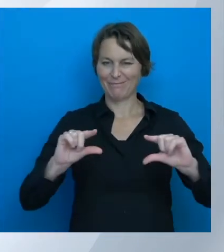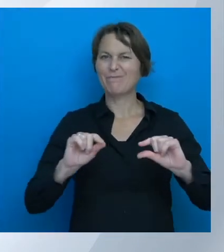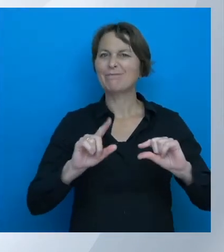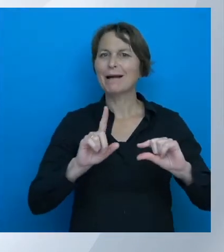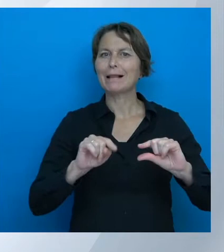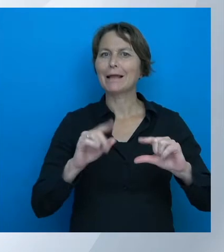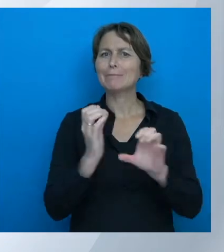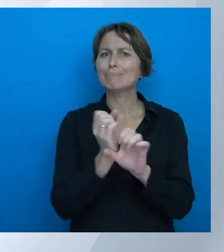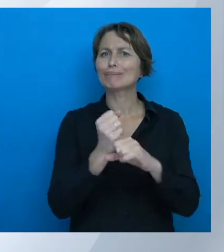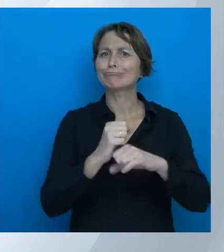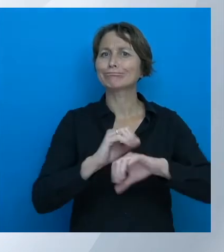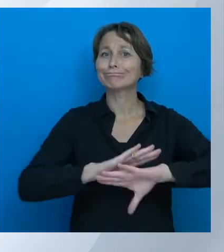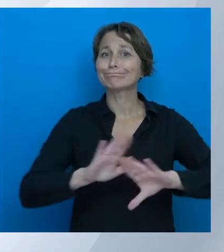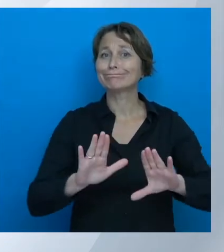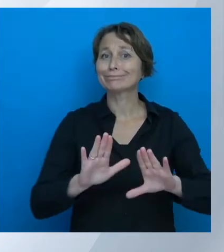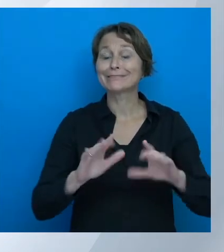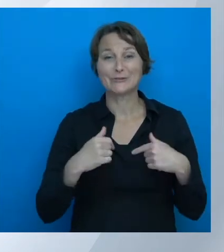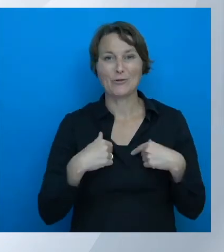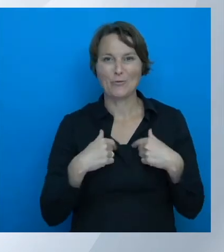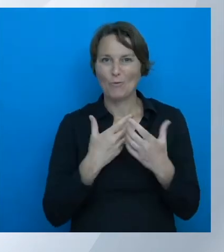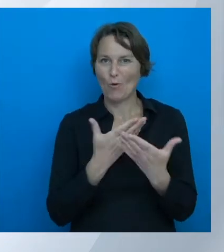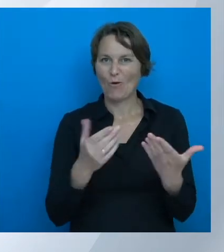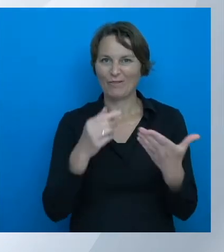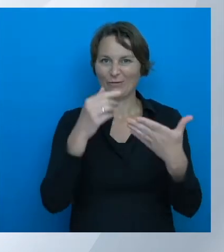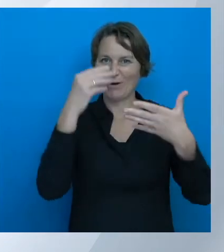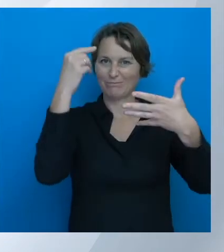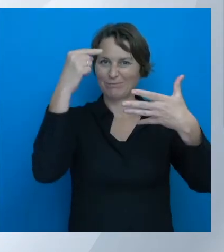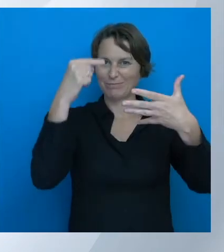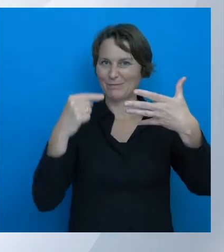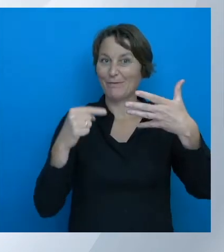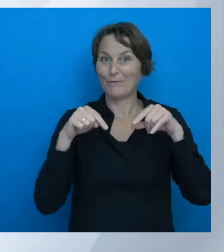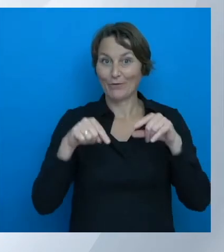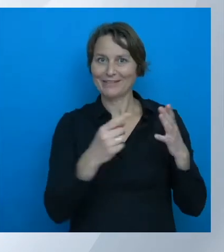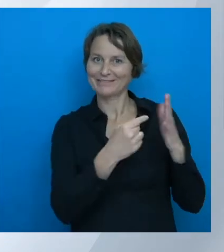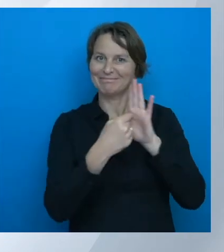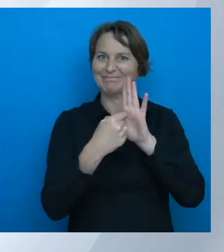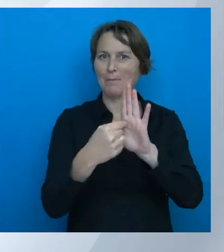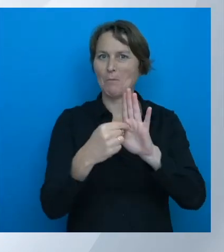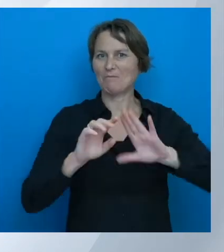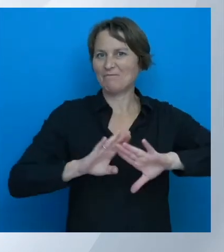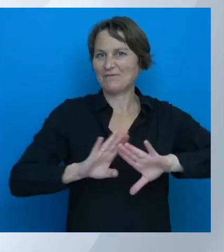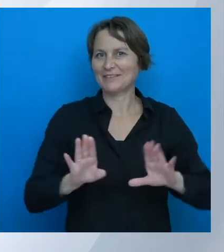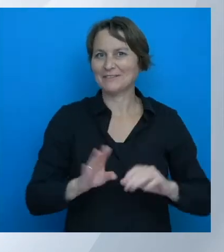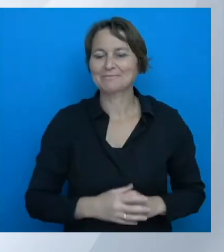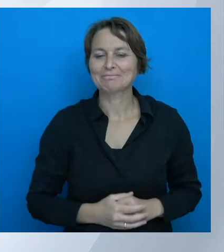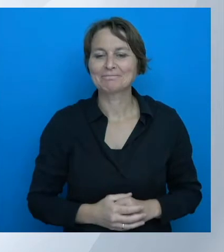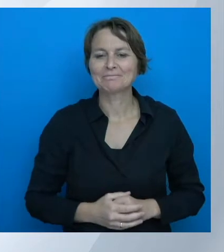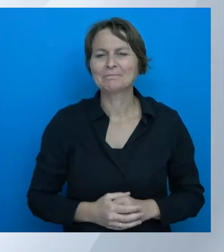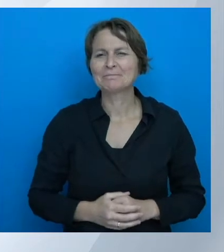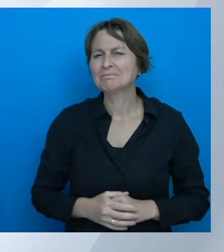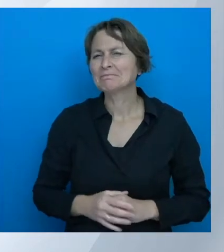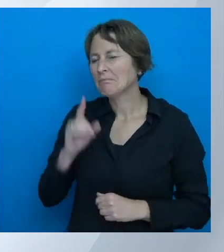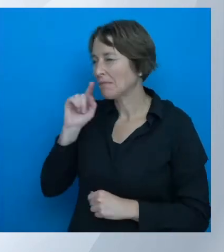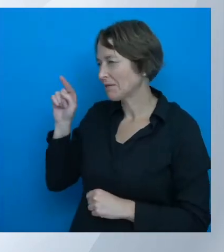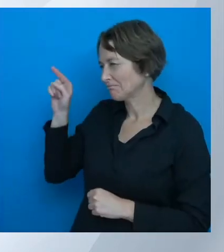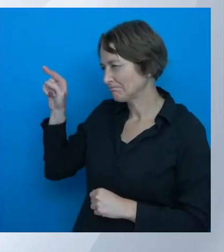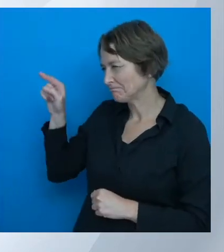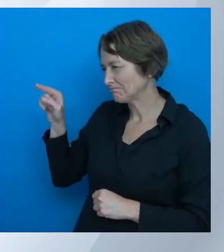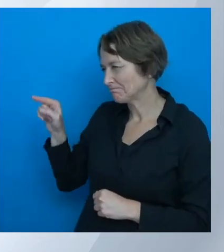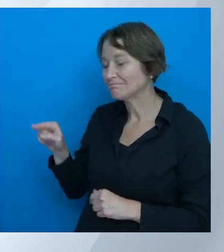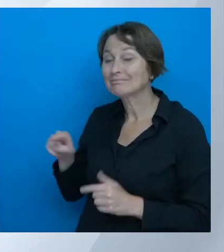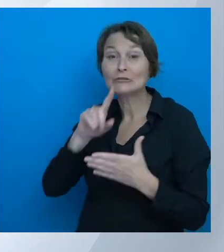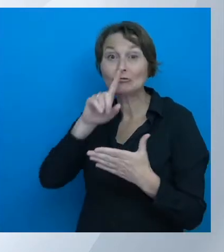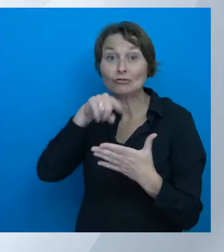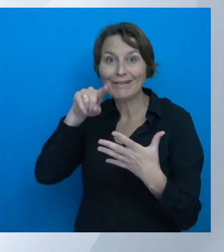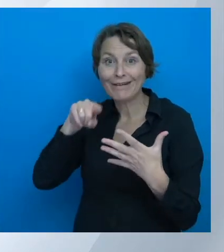all the resources that we need for this part of the demo. Now I just want to check my pipelines and make sure that things have deployed. We have a